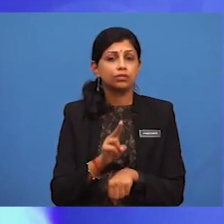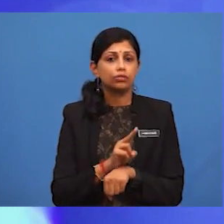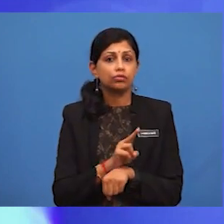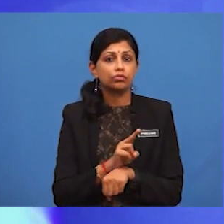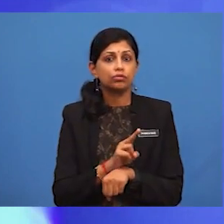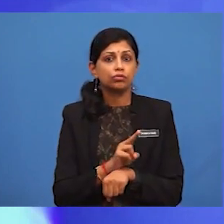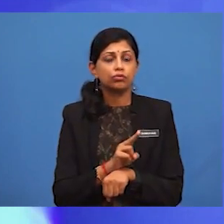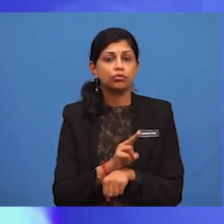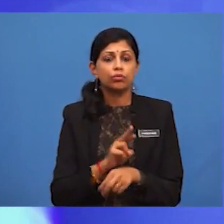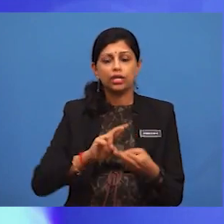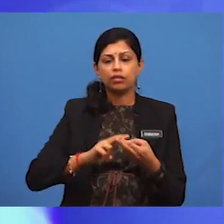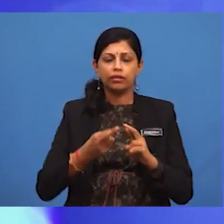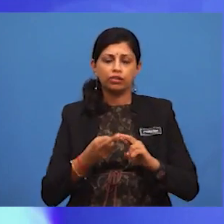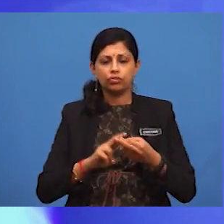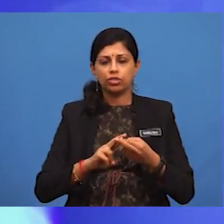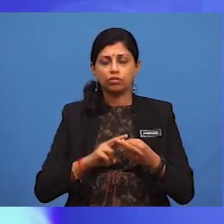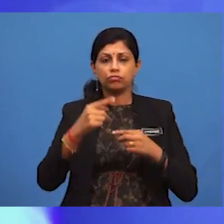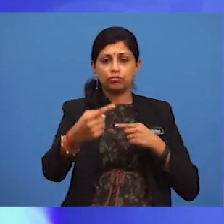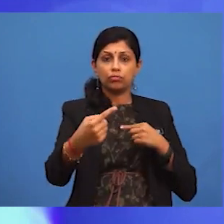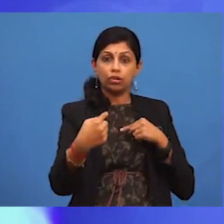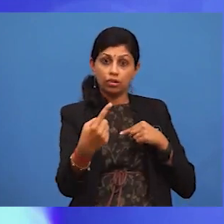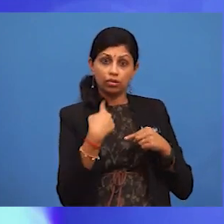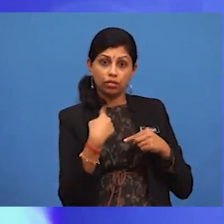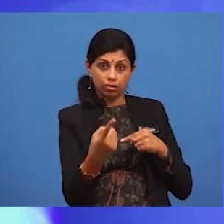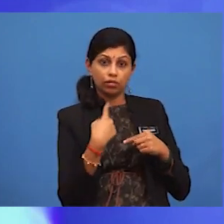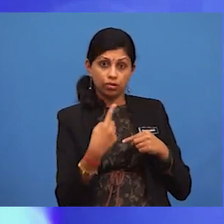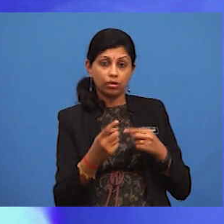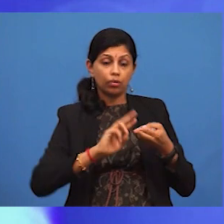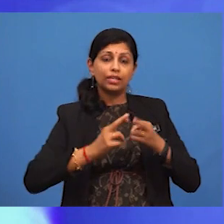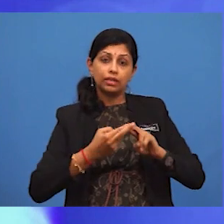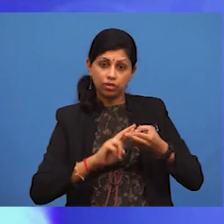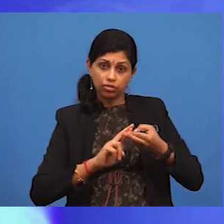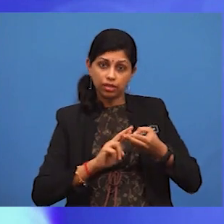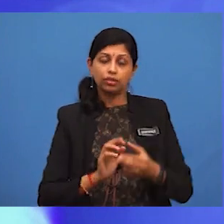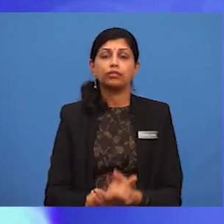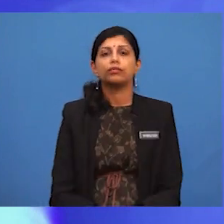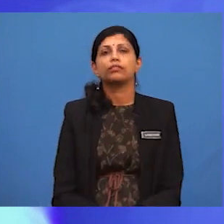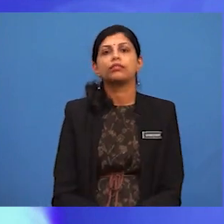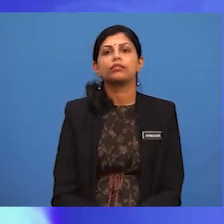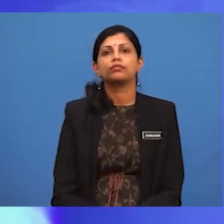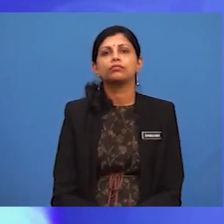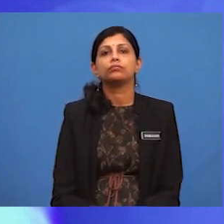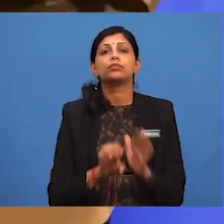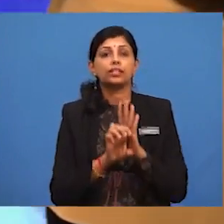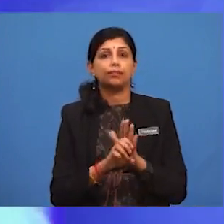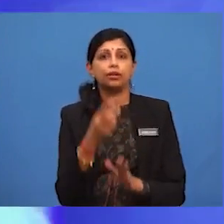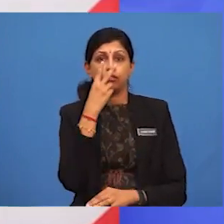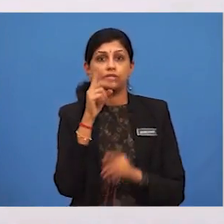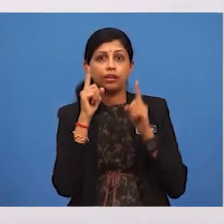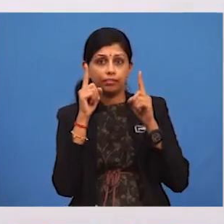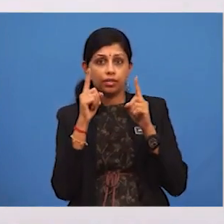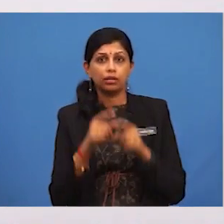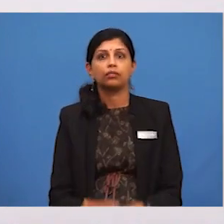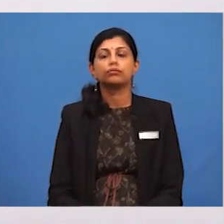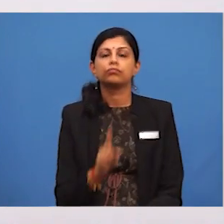of the writer and the recipient. I have listed some that you should use for this letter.